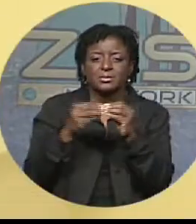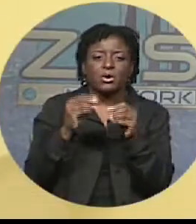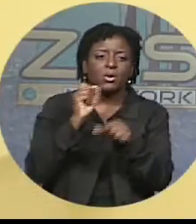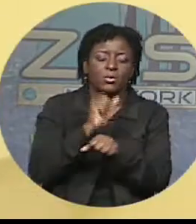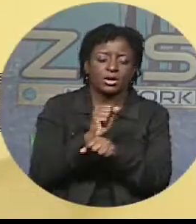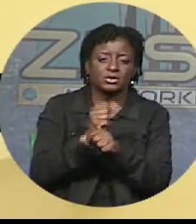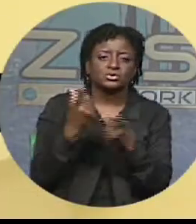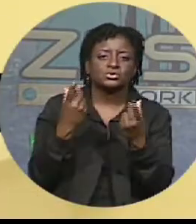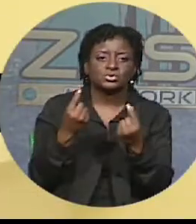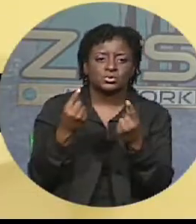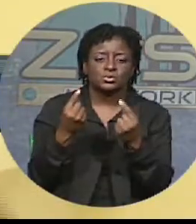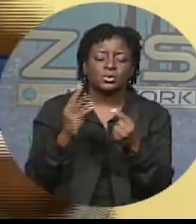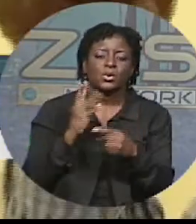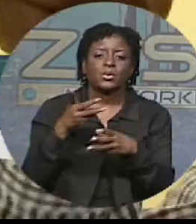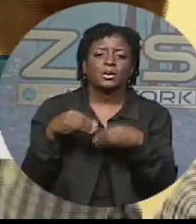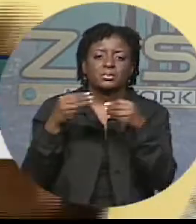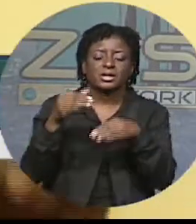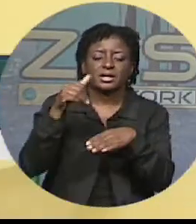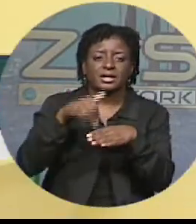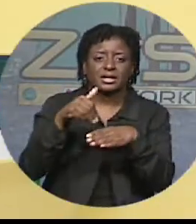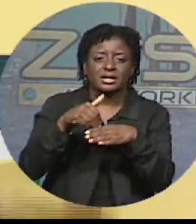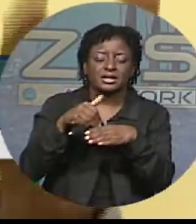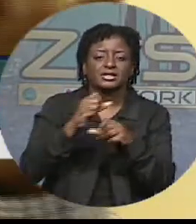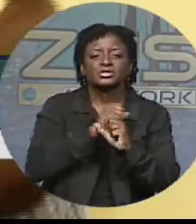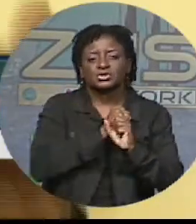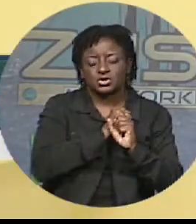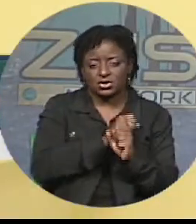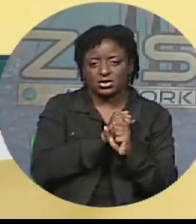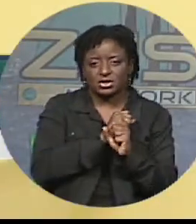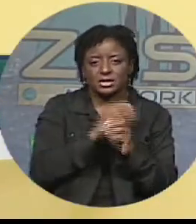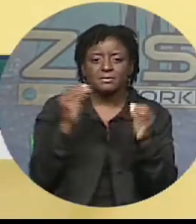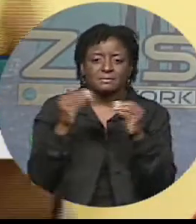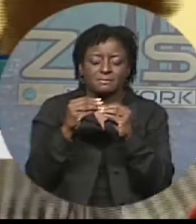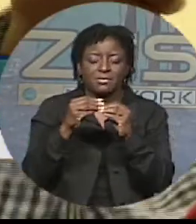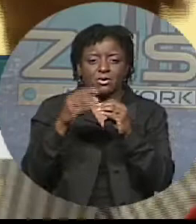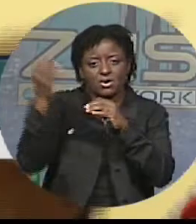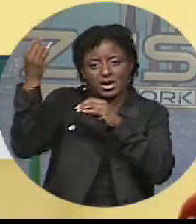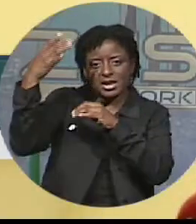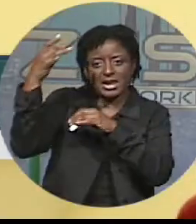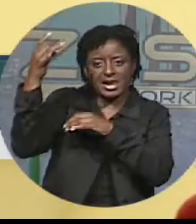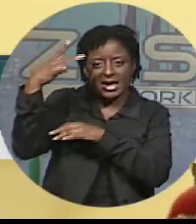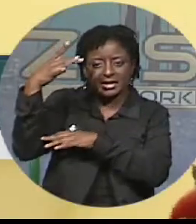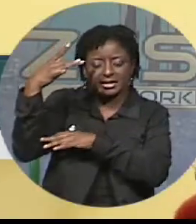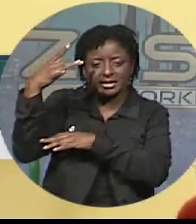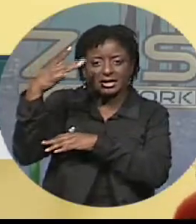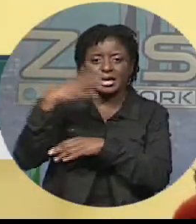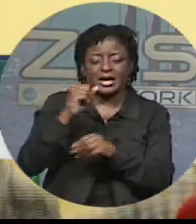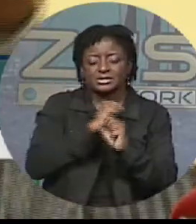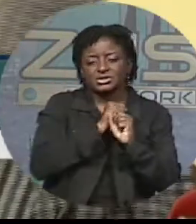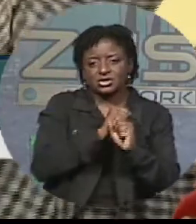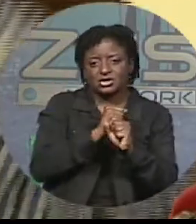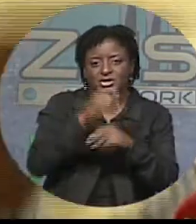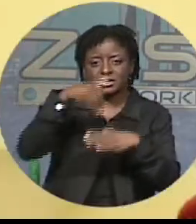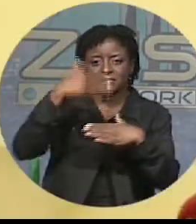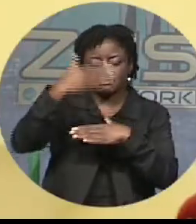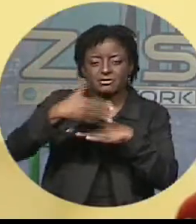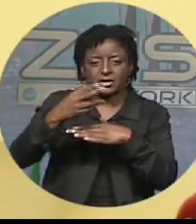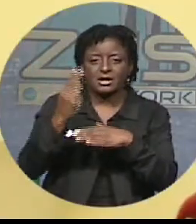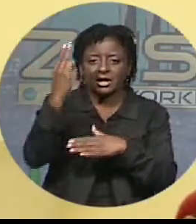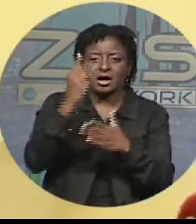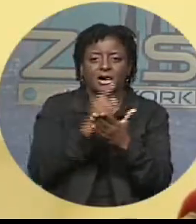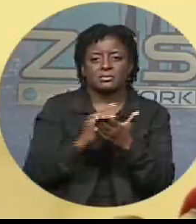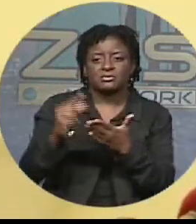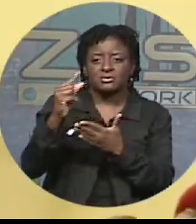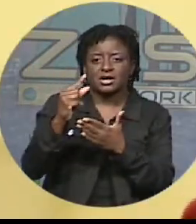putting in also some facilities as relates to security, more lighting and security booth out front. We're going to upgrade the